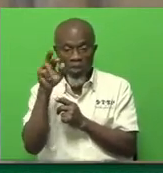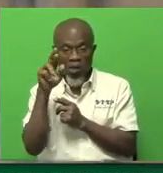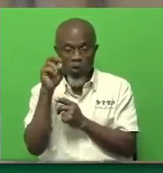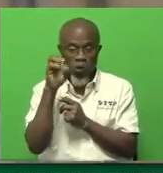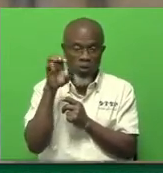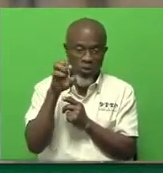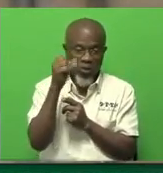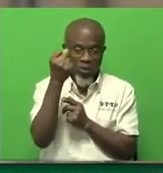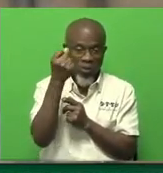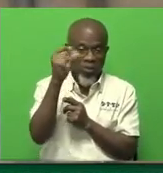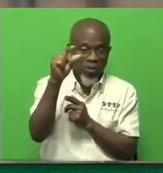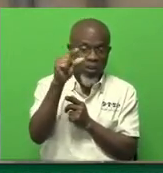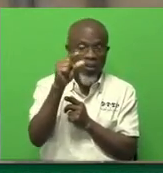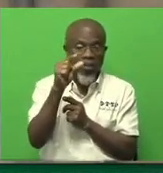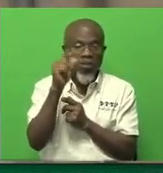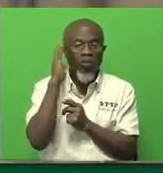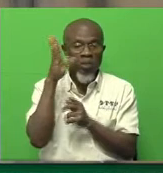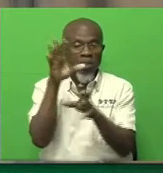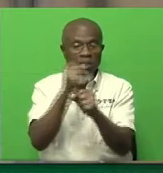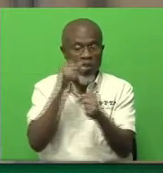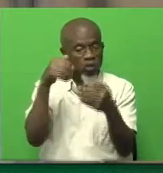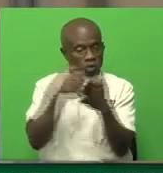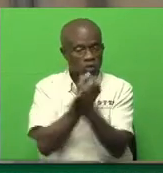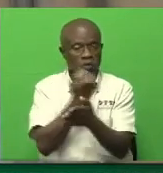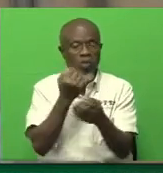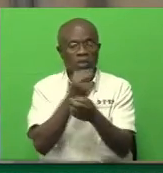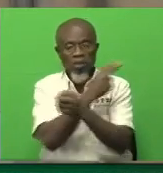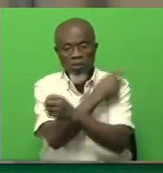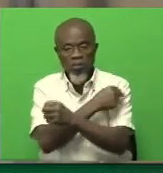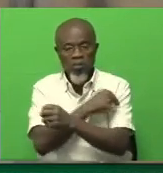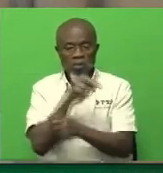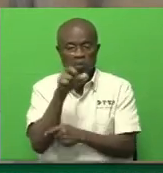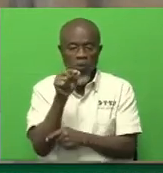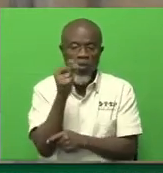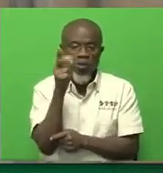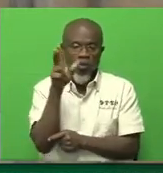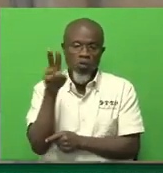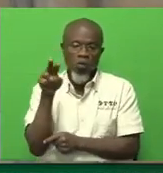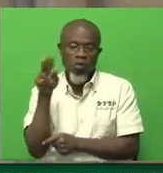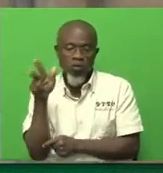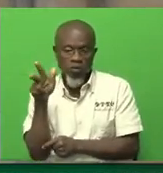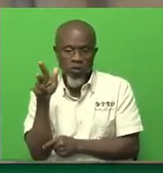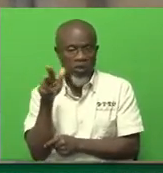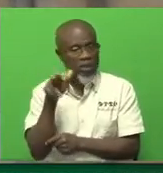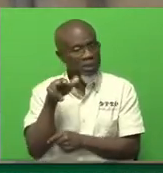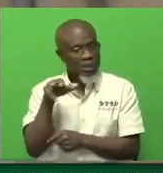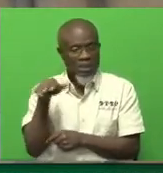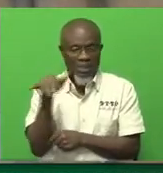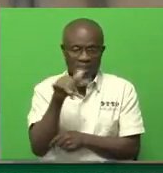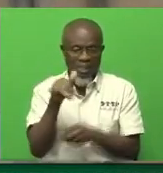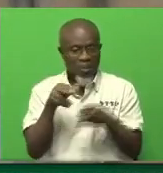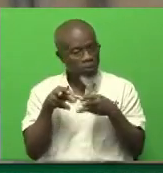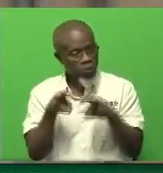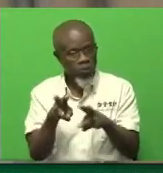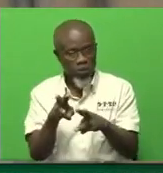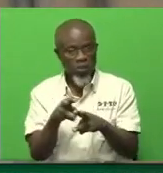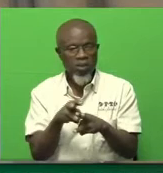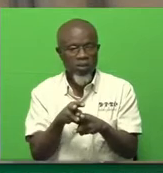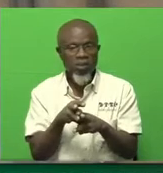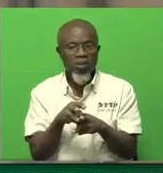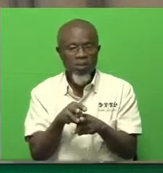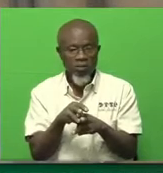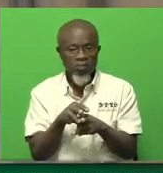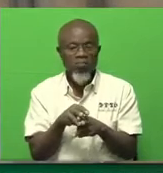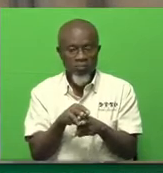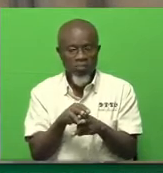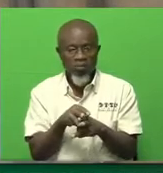hospital in 2023 hopefully by the end of the second quarter the same way MP Kennedy Richards got